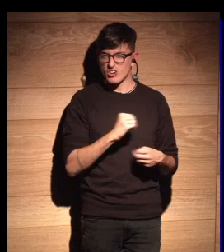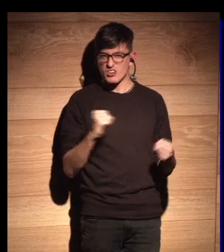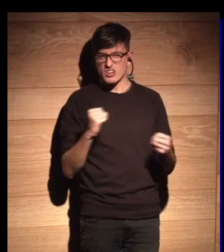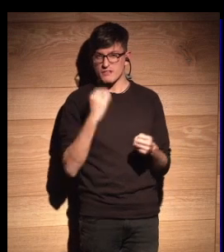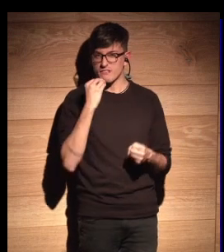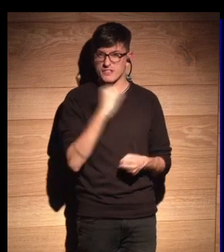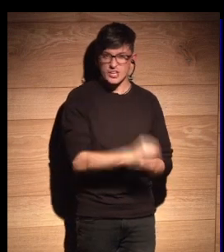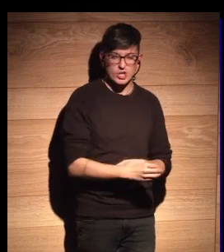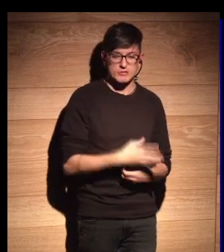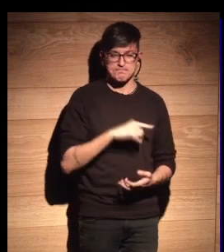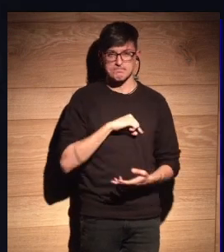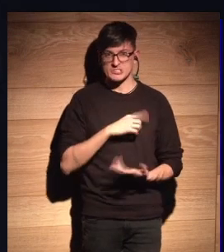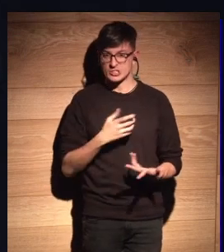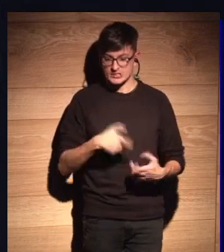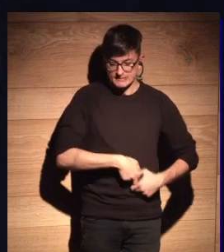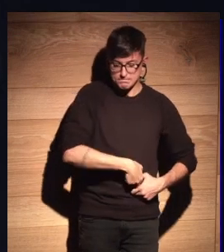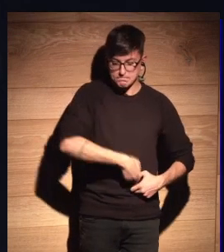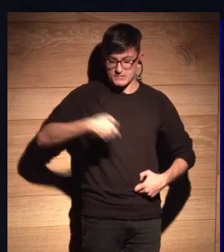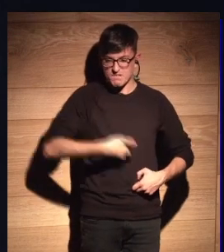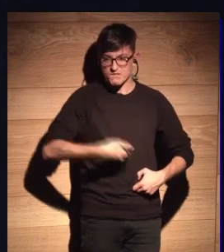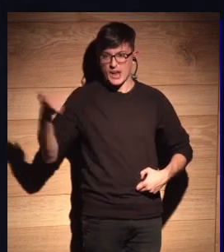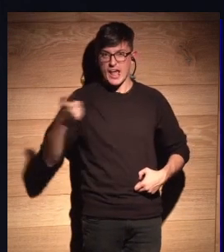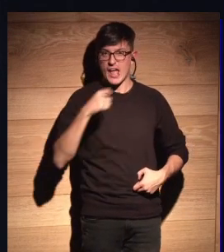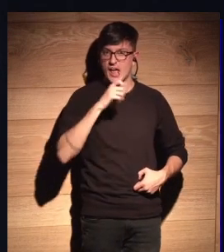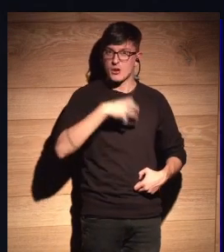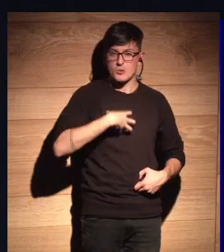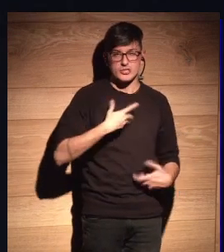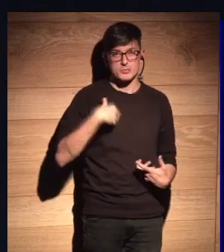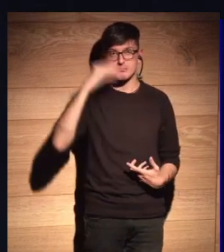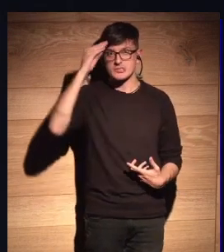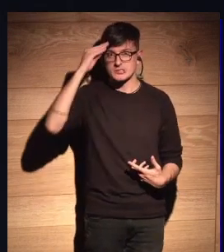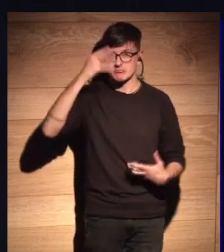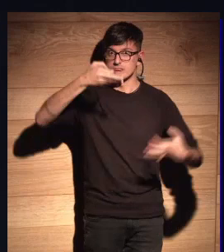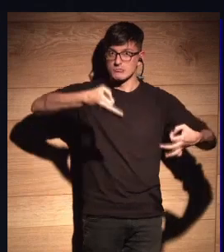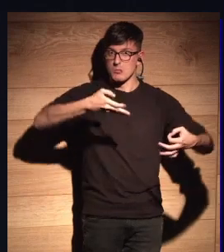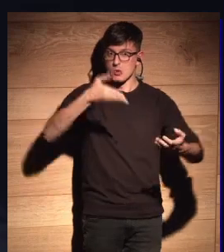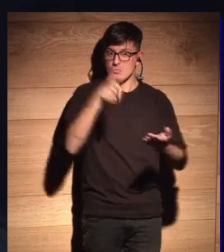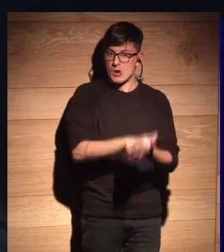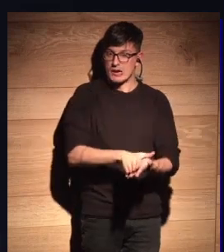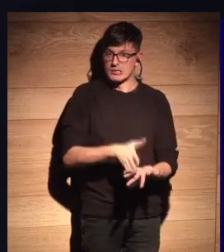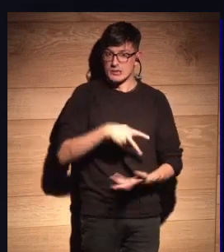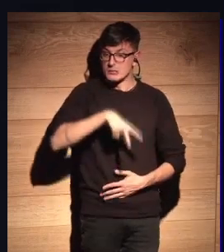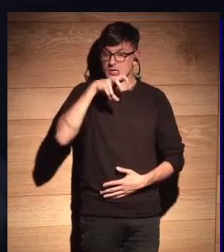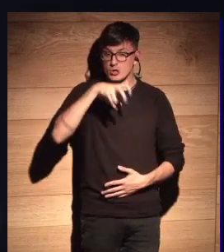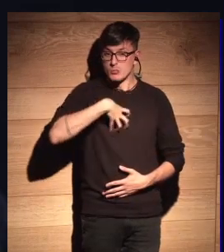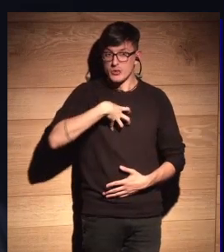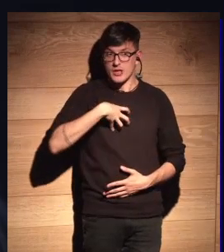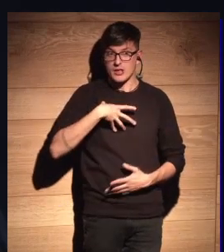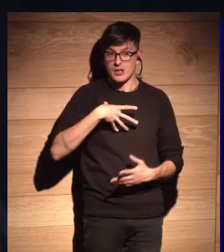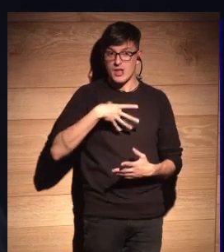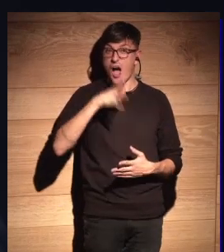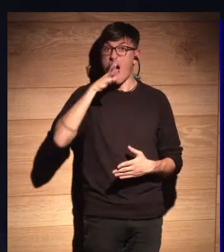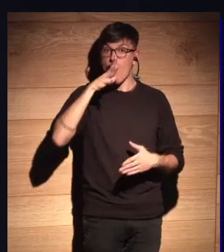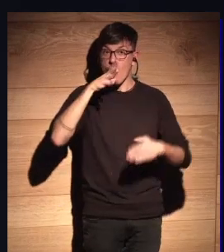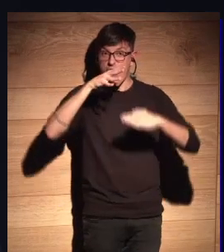off. And I thought, I'm going to die because I couldn't breathe. I mean, I was underwater. And unfortunately, I was able